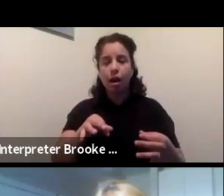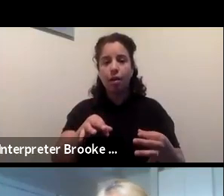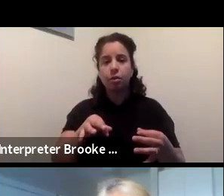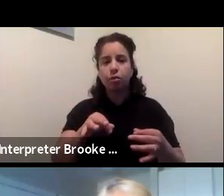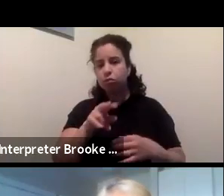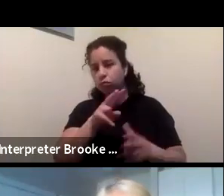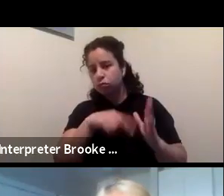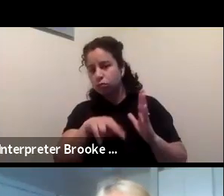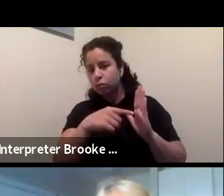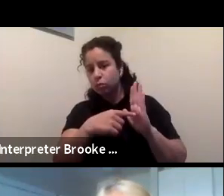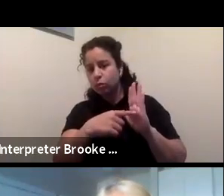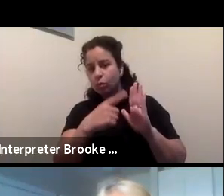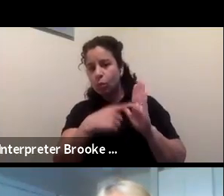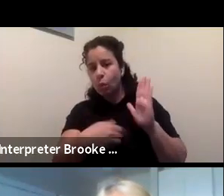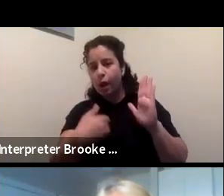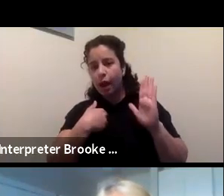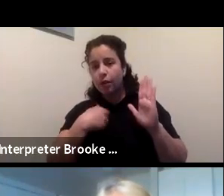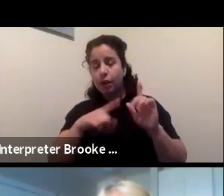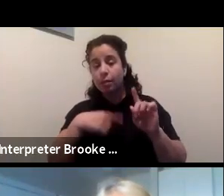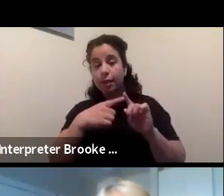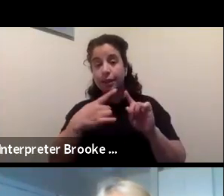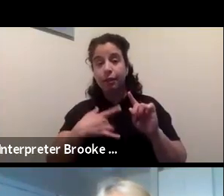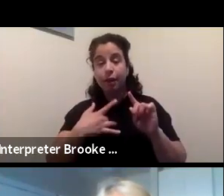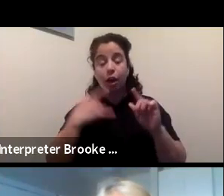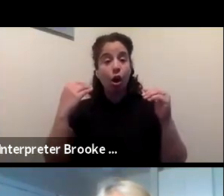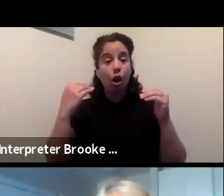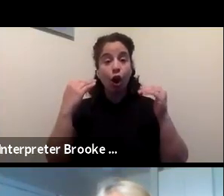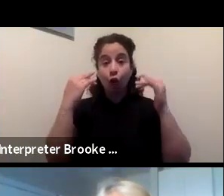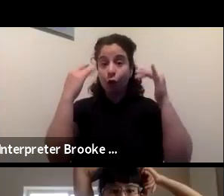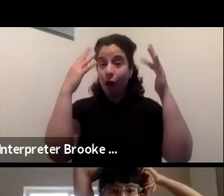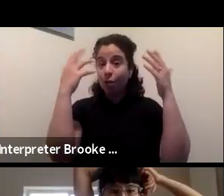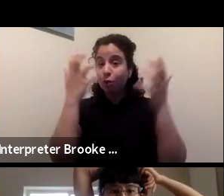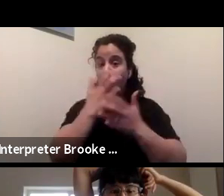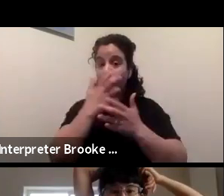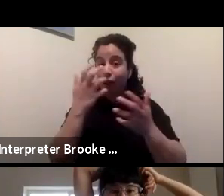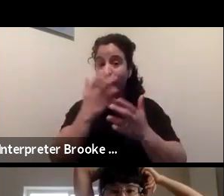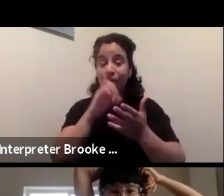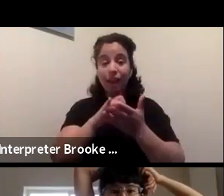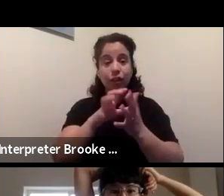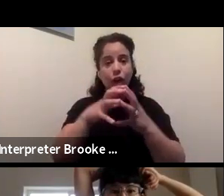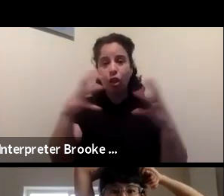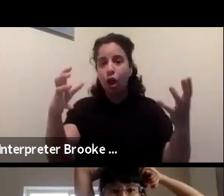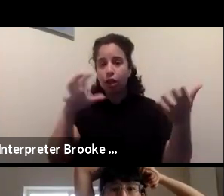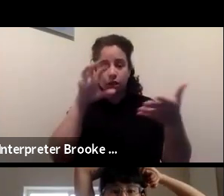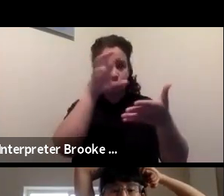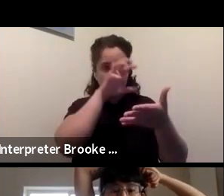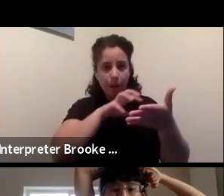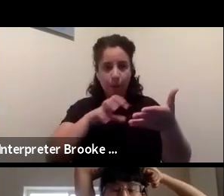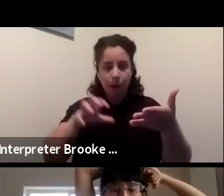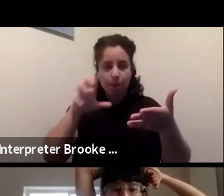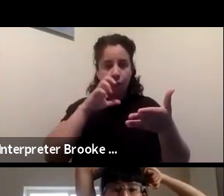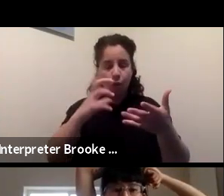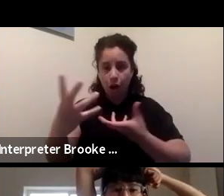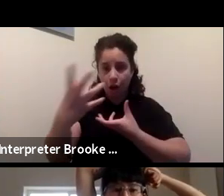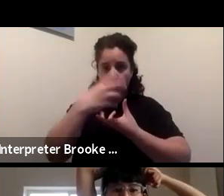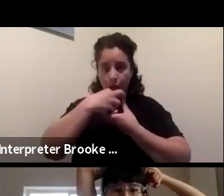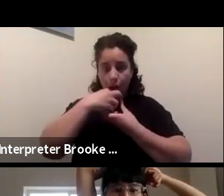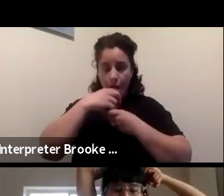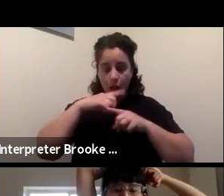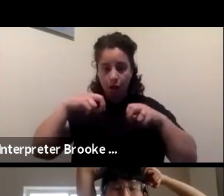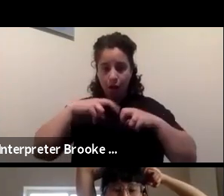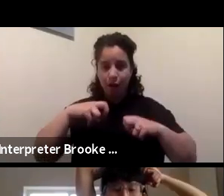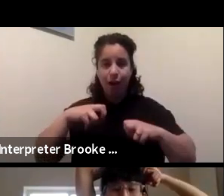And also I'm really overwhelmed. And so that was like really, yeah, a lot to take in, and I'm really grateful, but I don't got a word. I